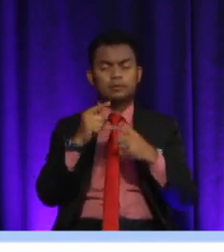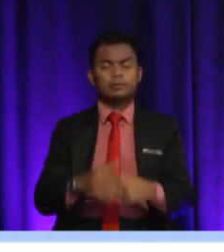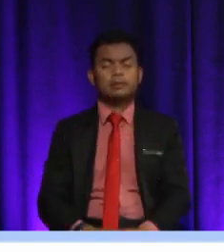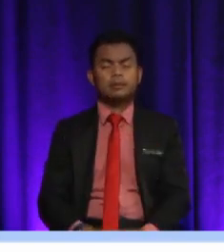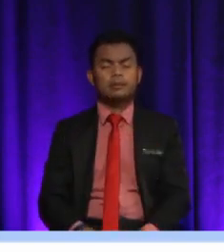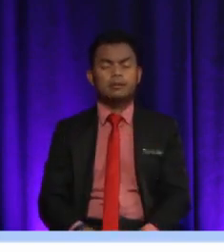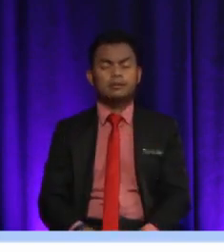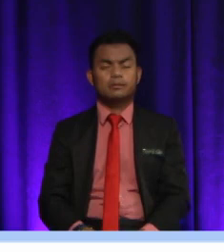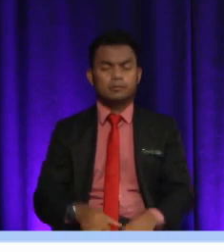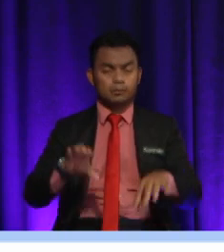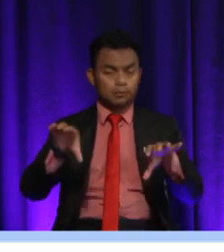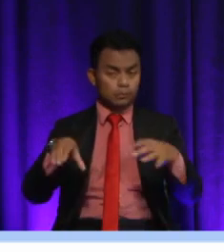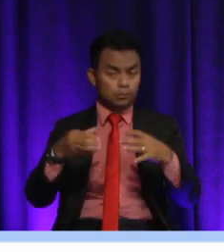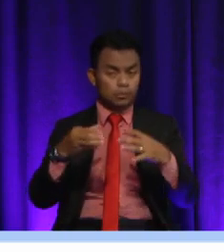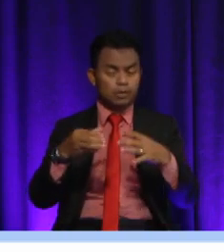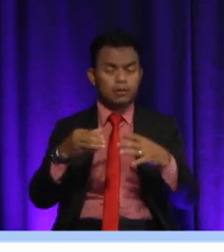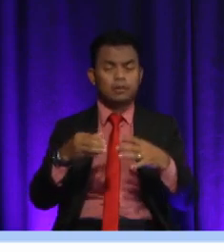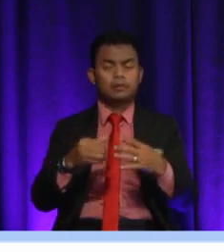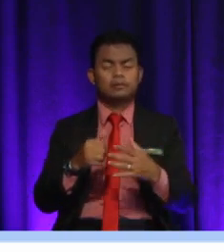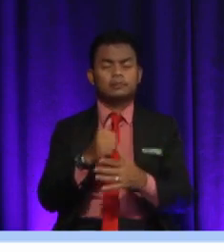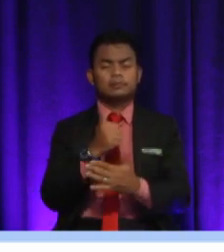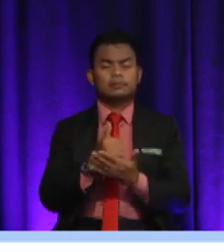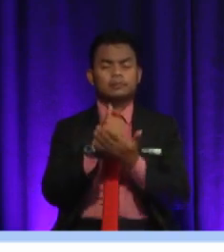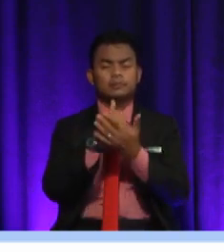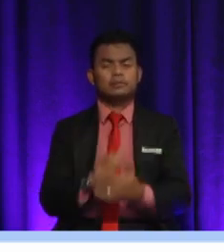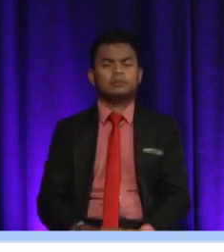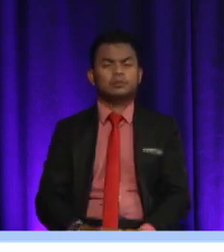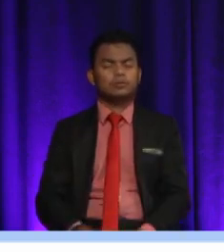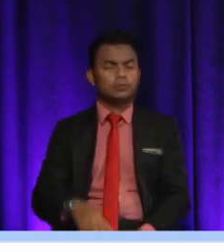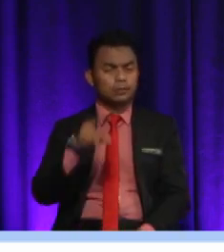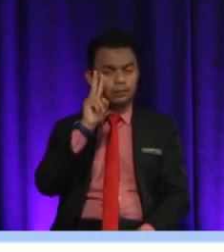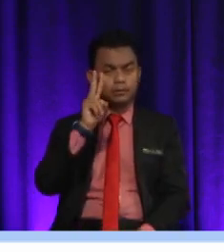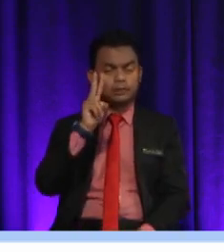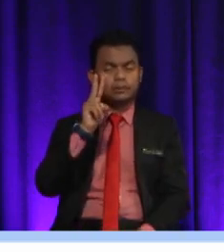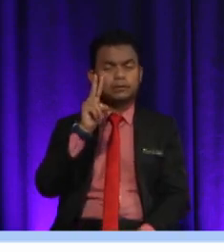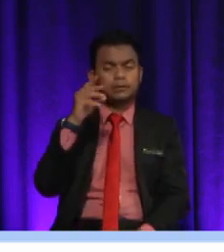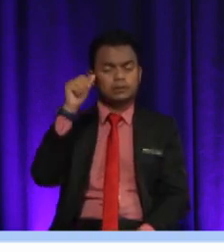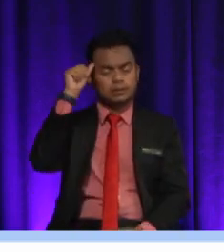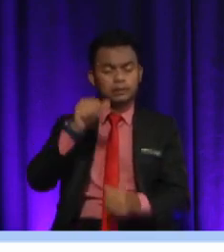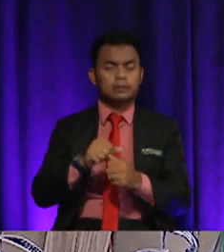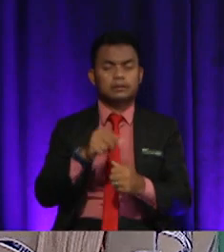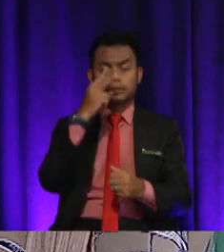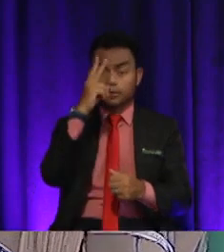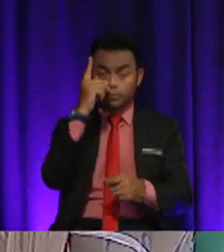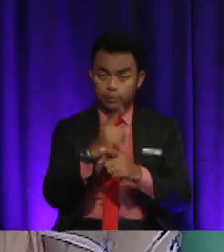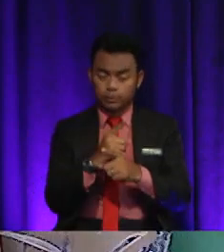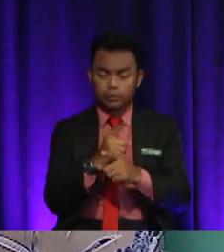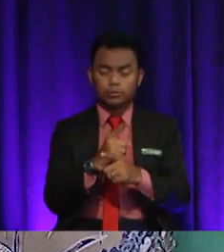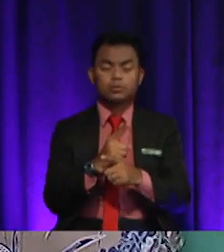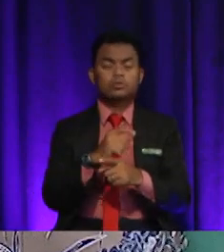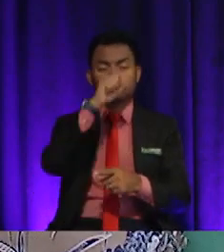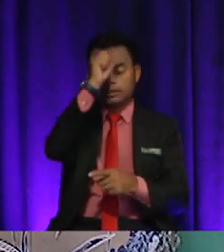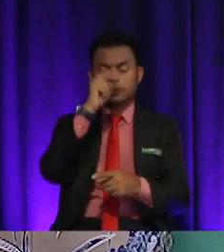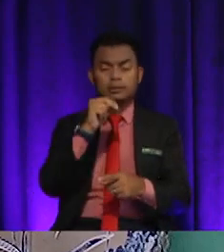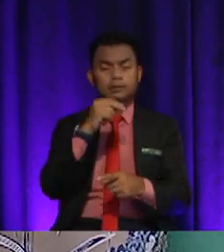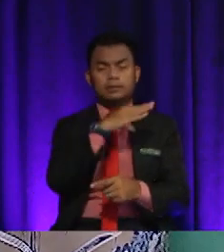you anticipated, circle it and then check the text to be sure that it's the correct answer. So that's quite a lot. So I've broken it